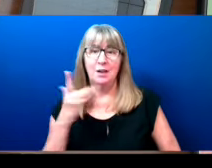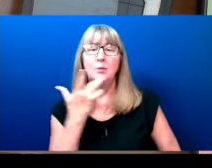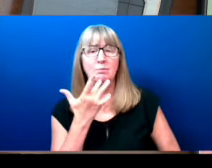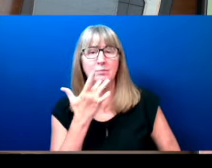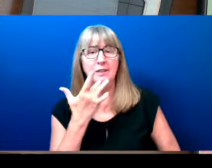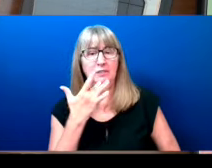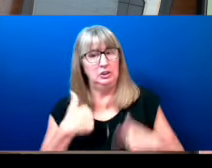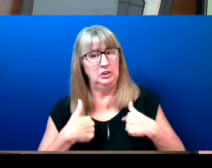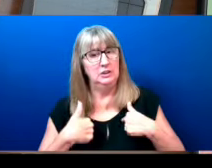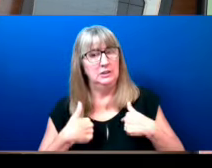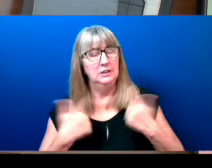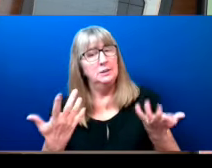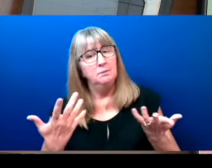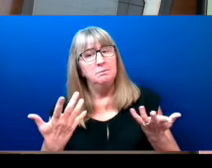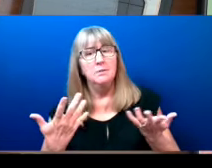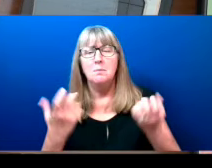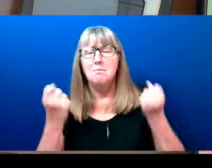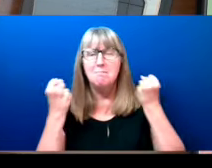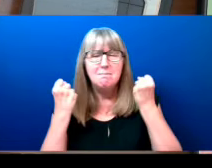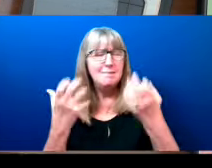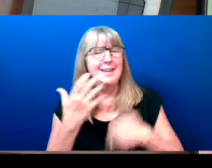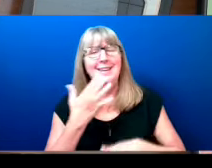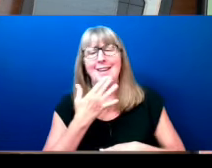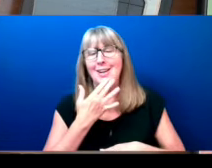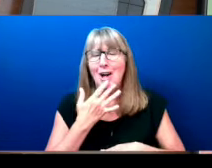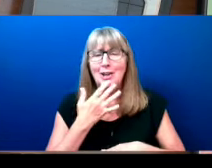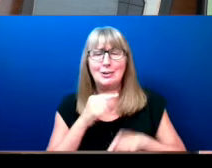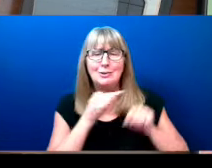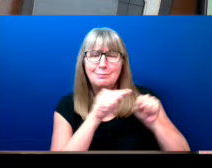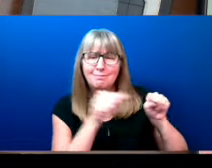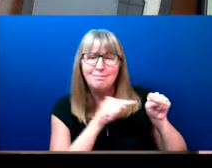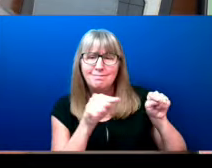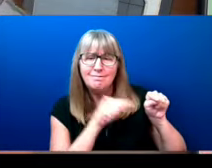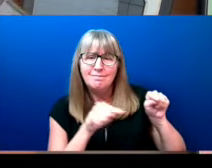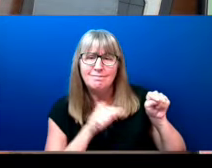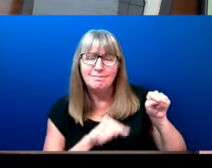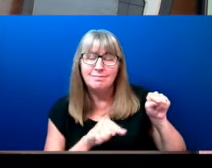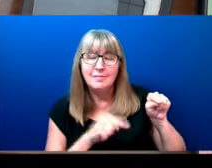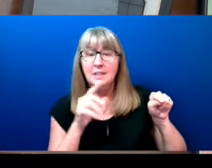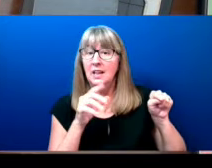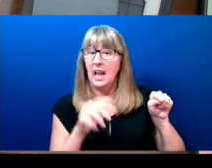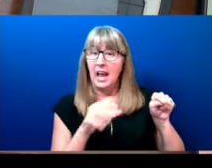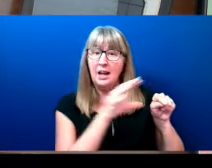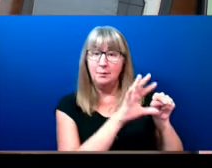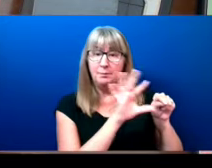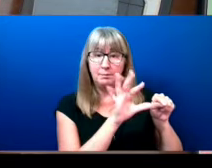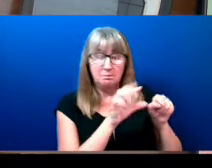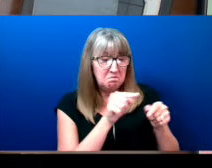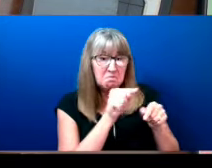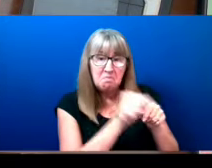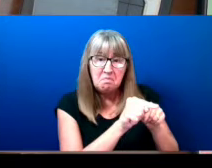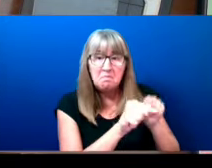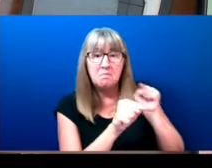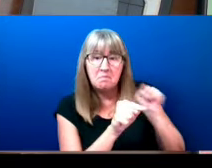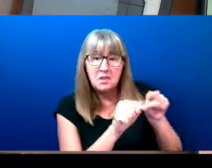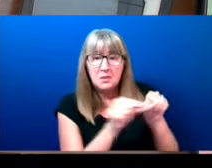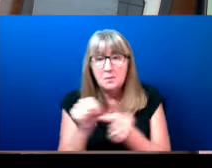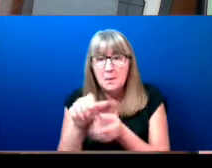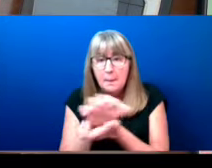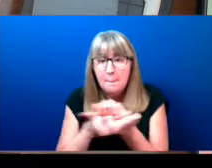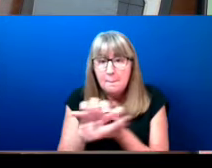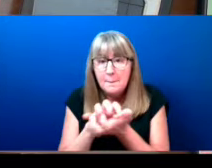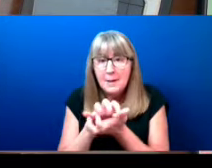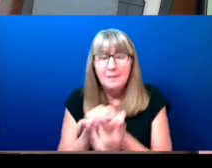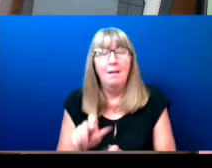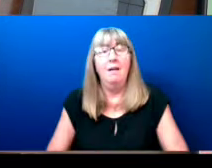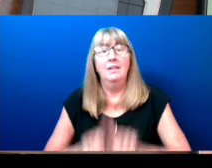the huge variety of colors. Not only the huge variety of colors that are in here, but also as you can mix